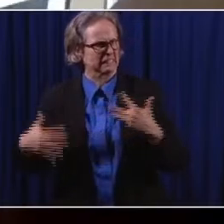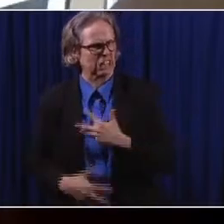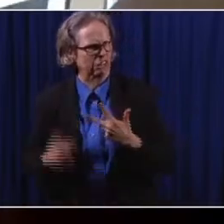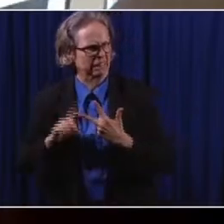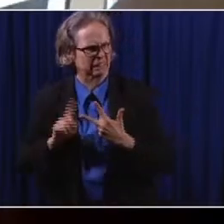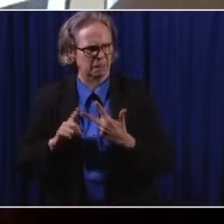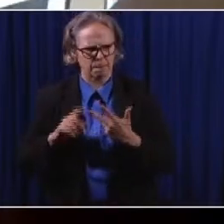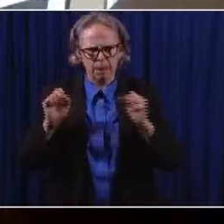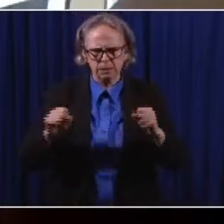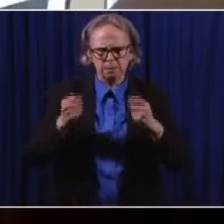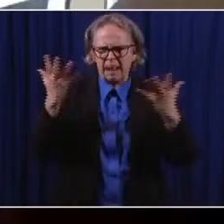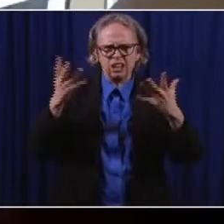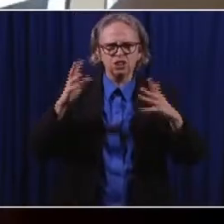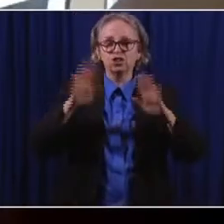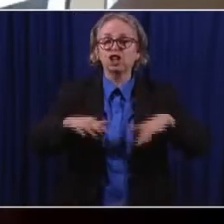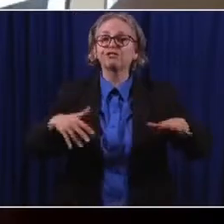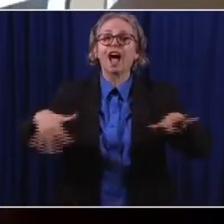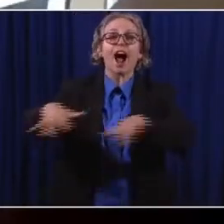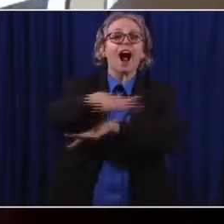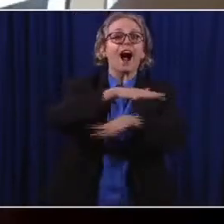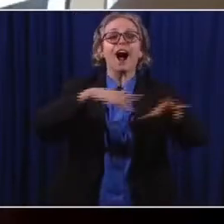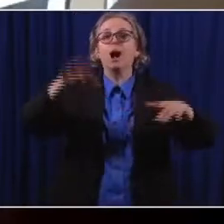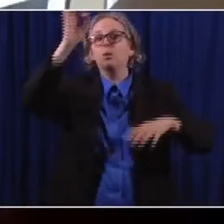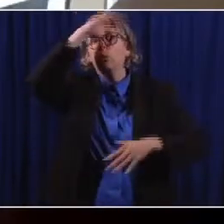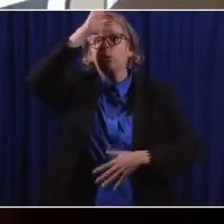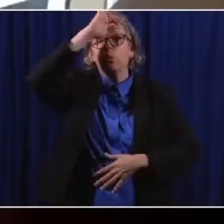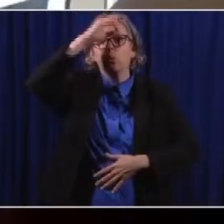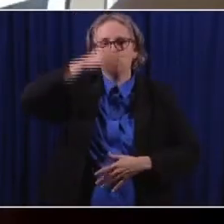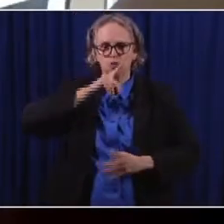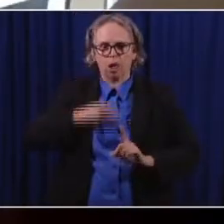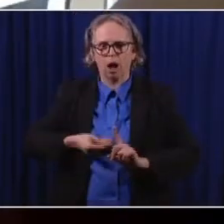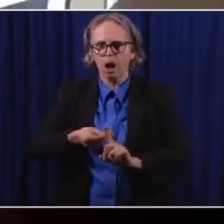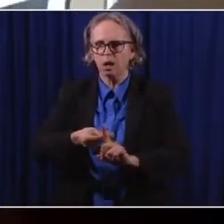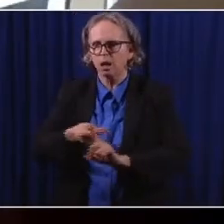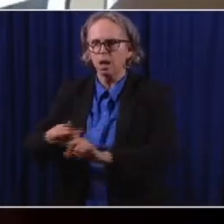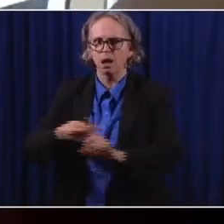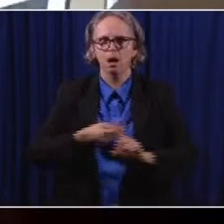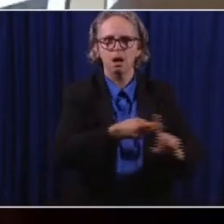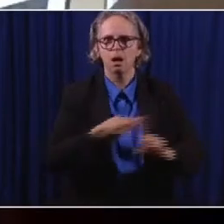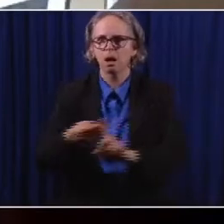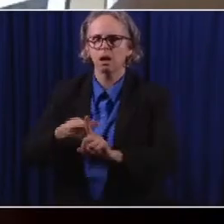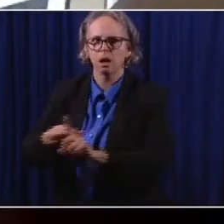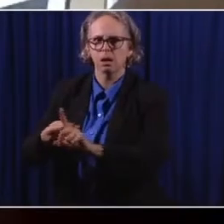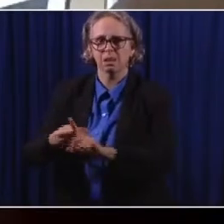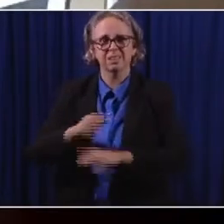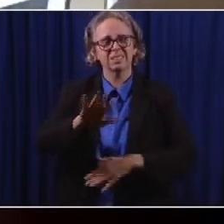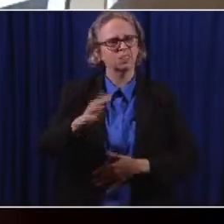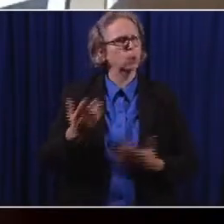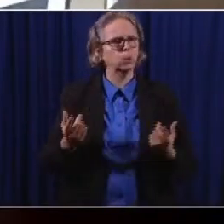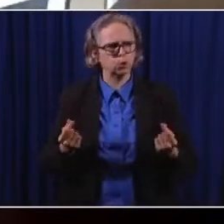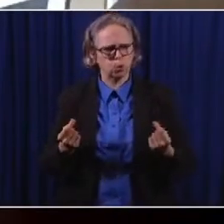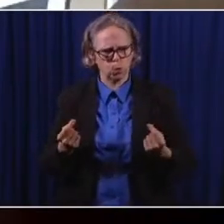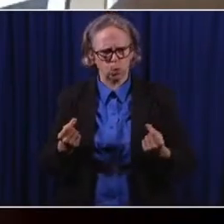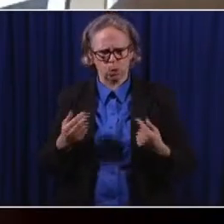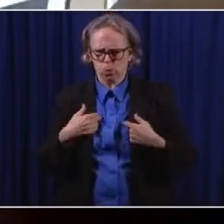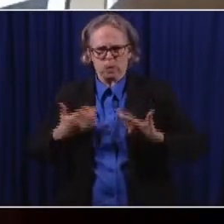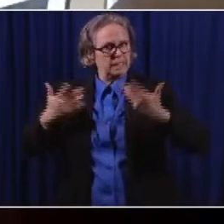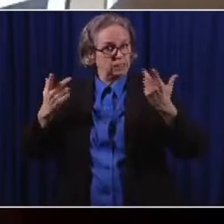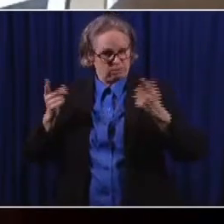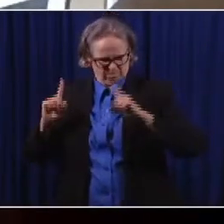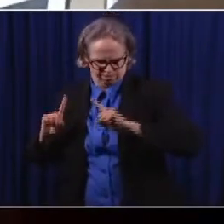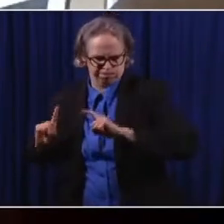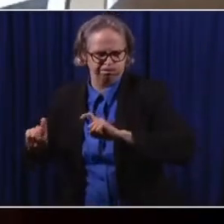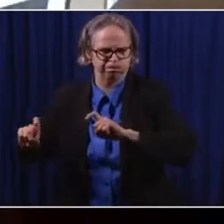carrying COVID. But, on the reverse, we also know through testing thousands and thousands of children in Ohio before they go into surgery or